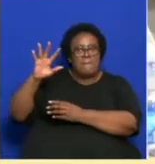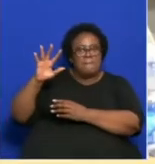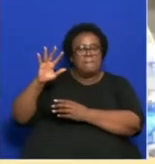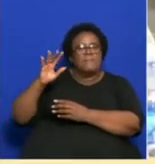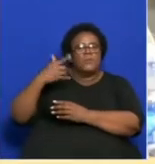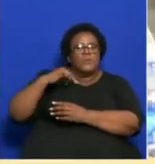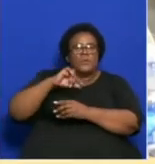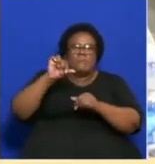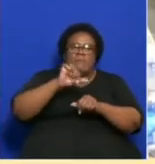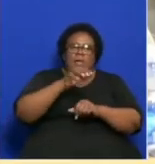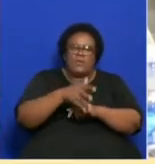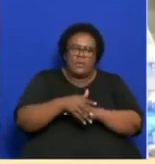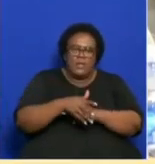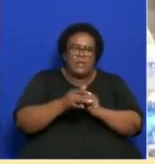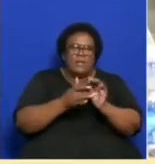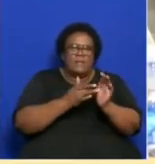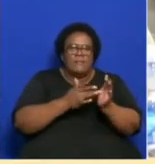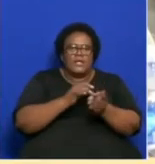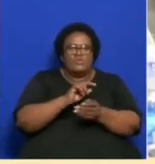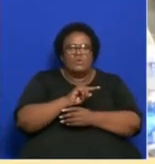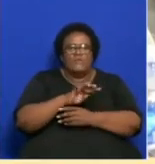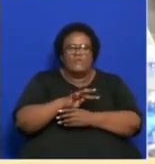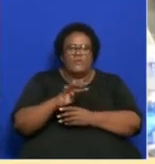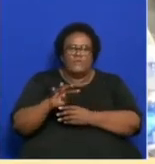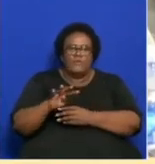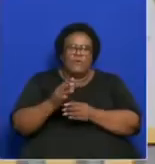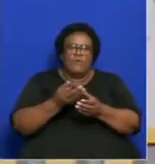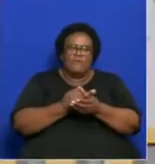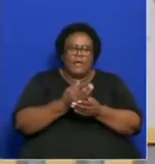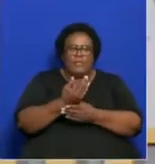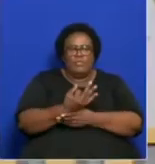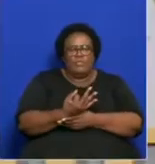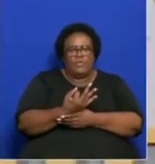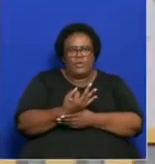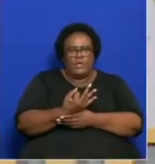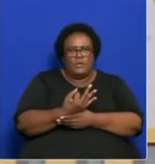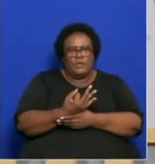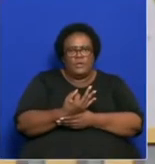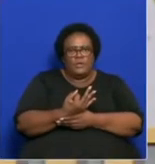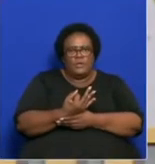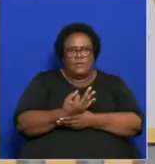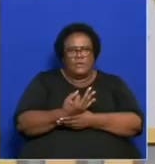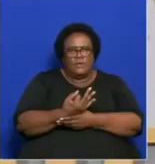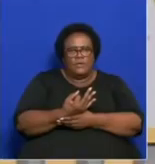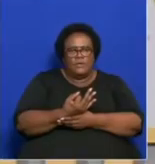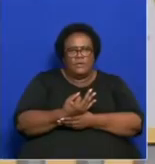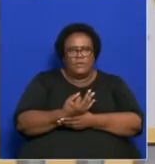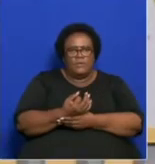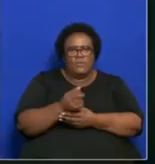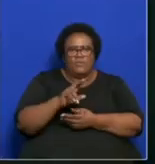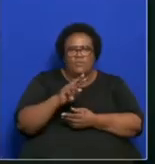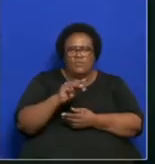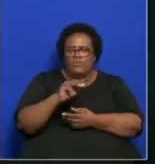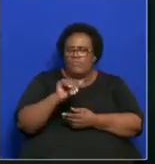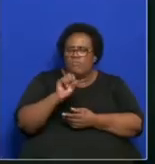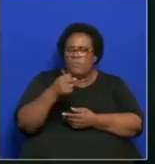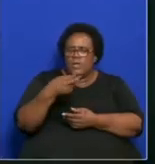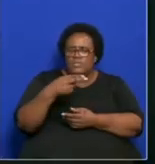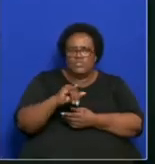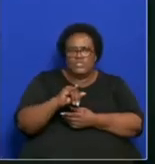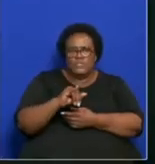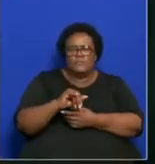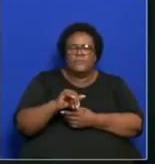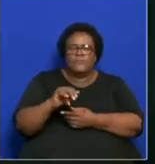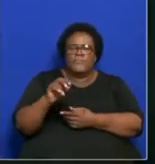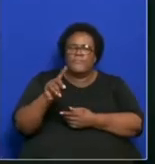144 of file 3 of that Umashi Dlamini. Remember that Gubis invoice that was